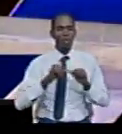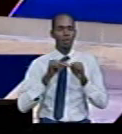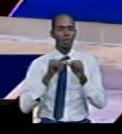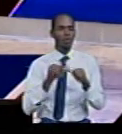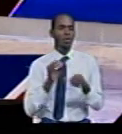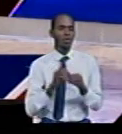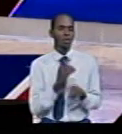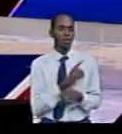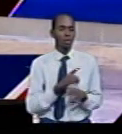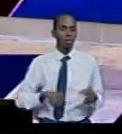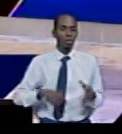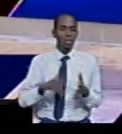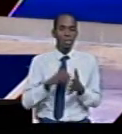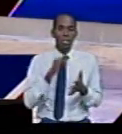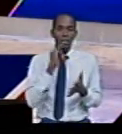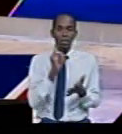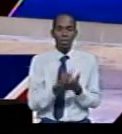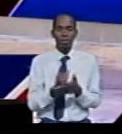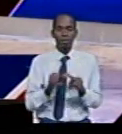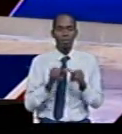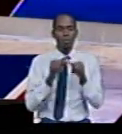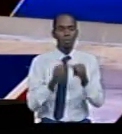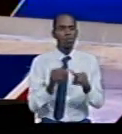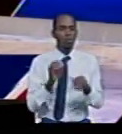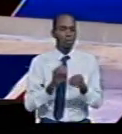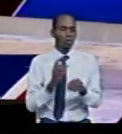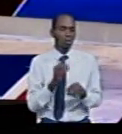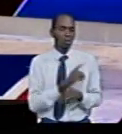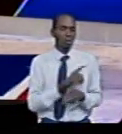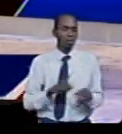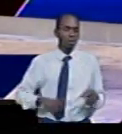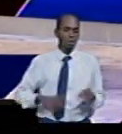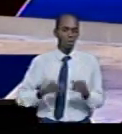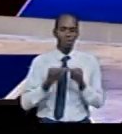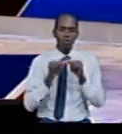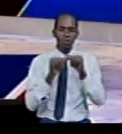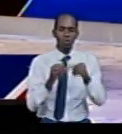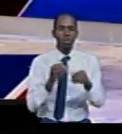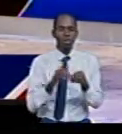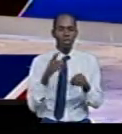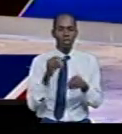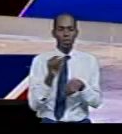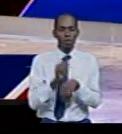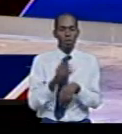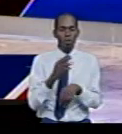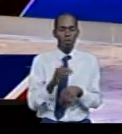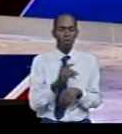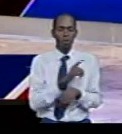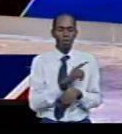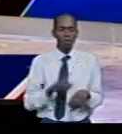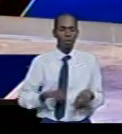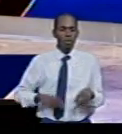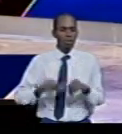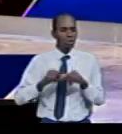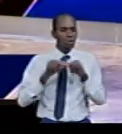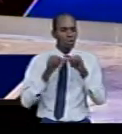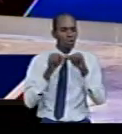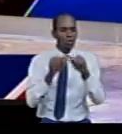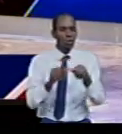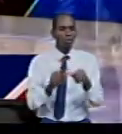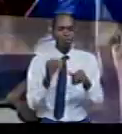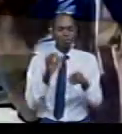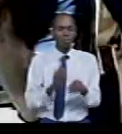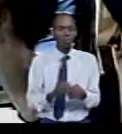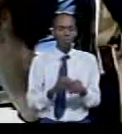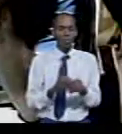is that continuity in the Lord, continuity in the Word of God, continuity in prayer, continuity